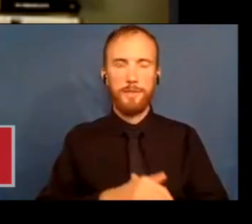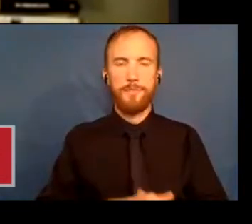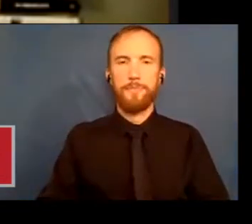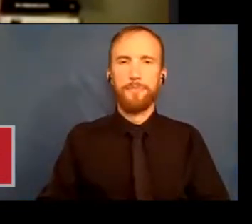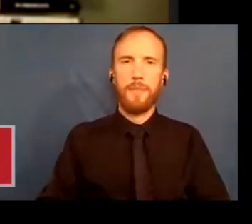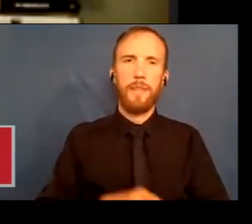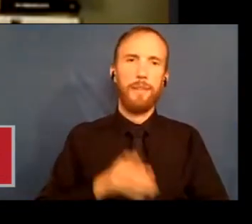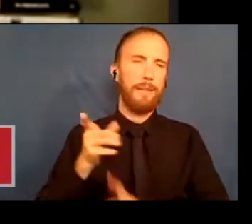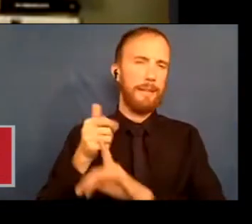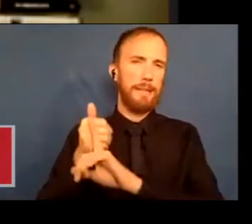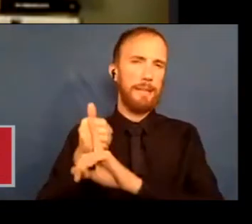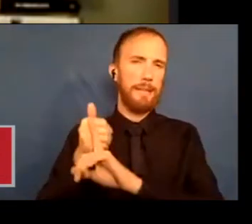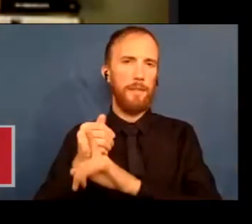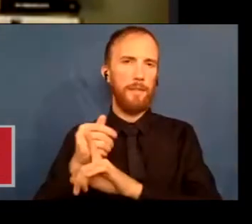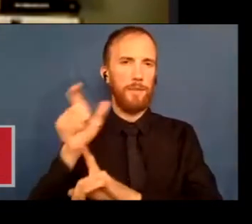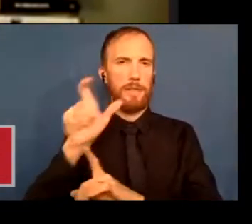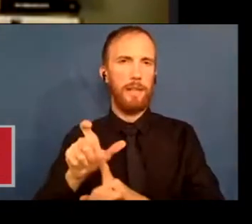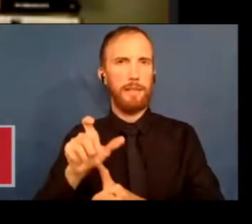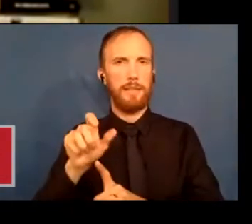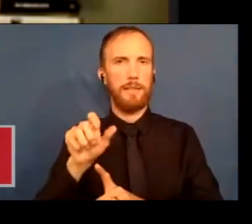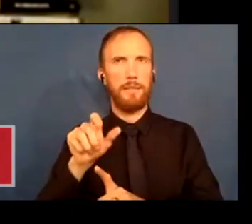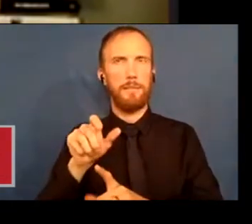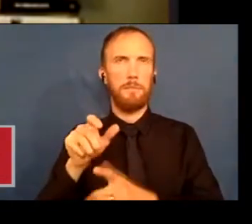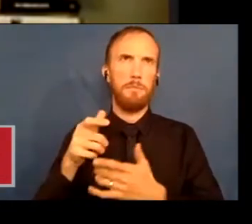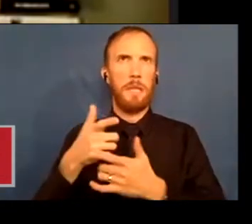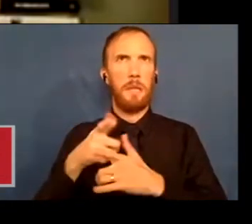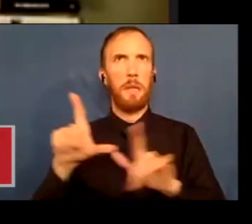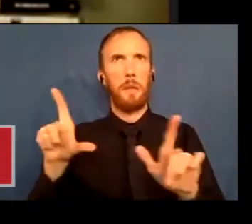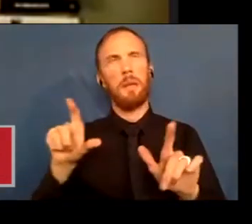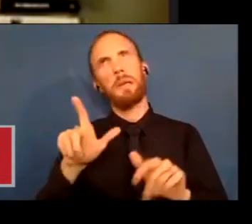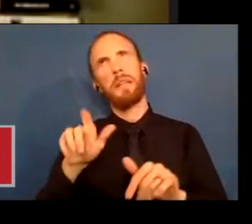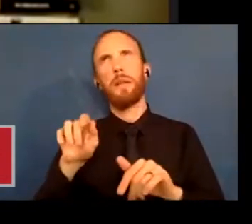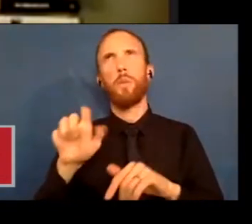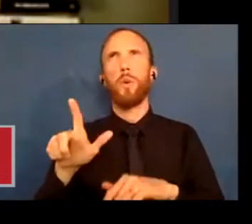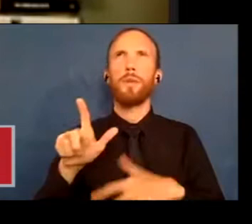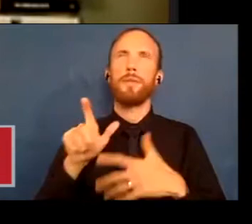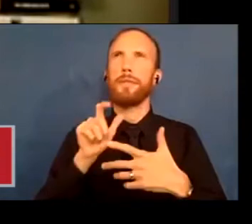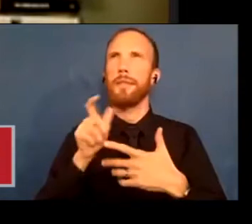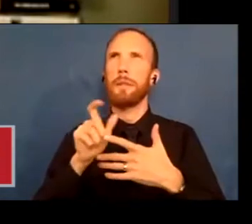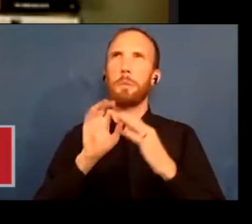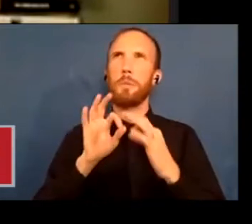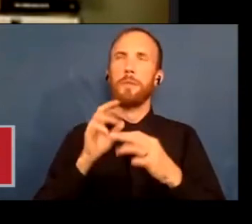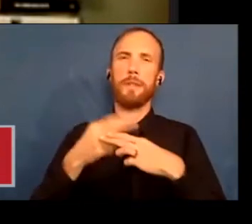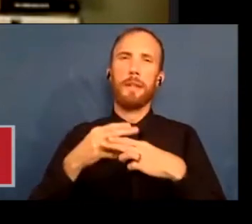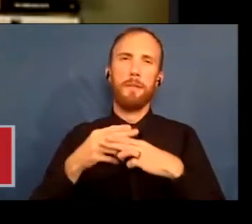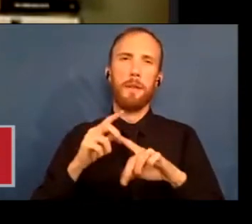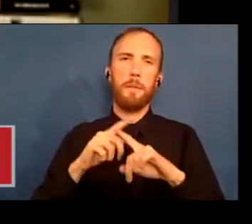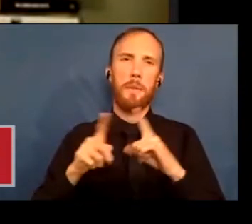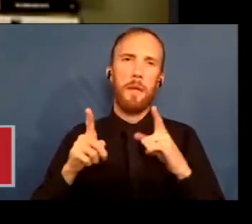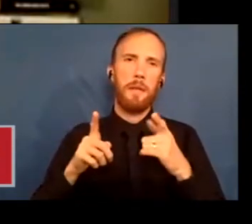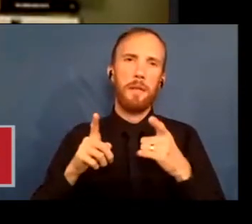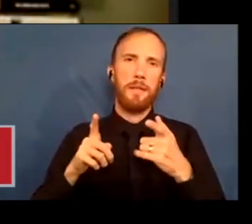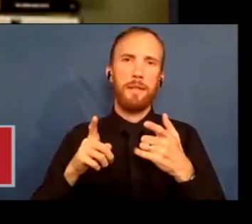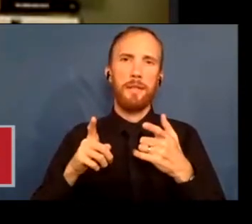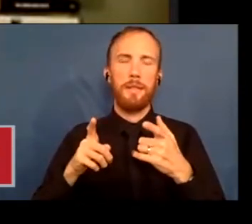liberal, well, I suppose liberal doesn't quite fit, but the lesser of the conservative intellectuals,